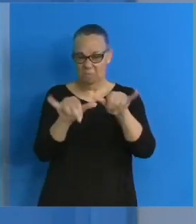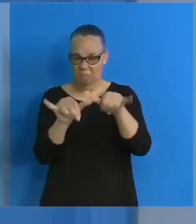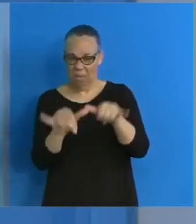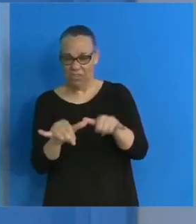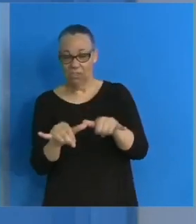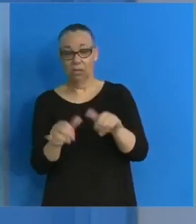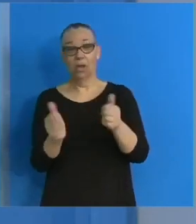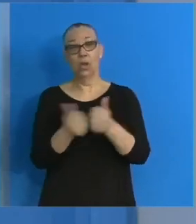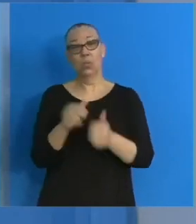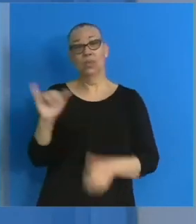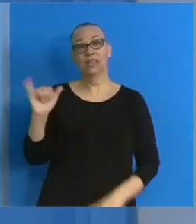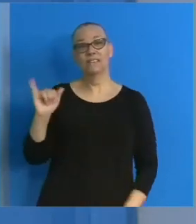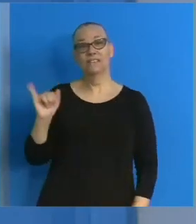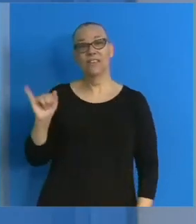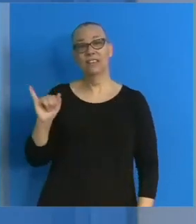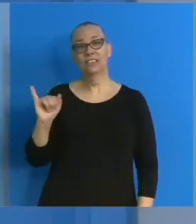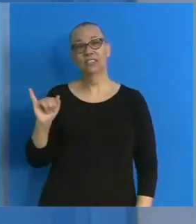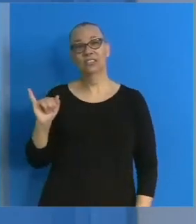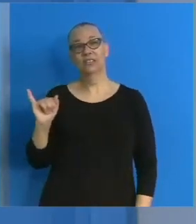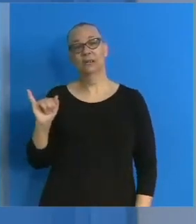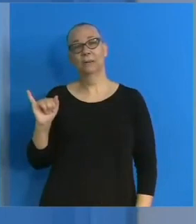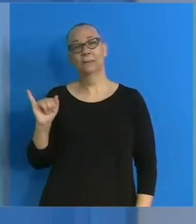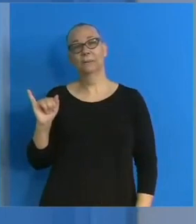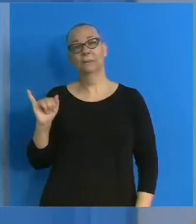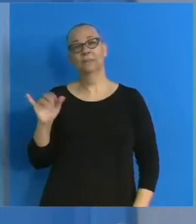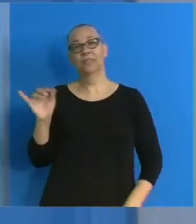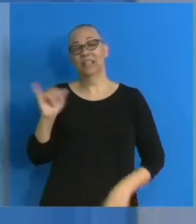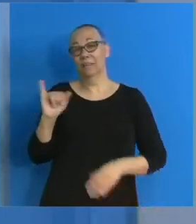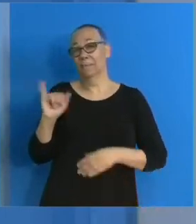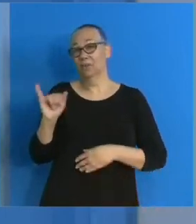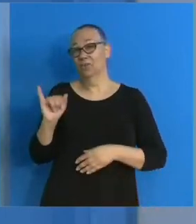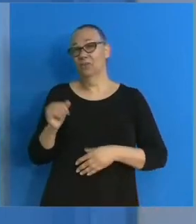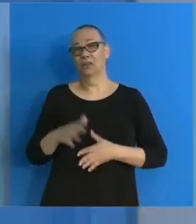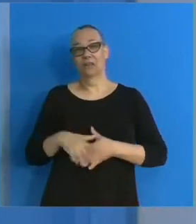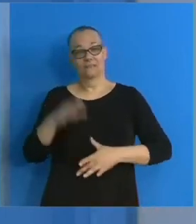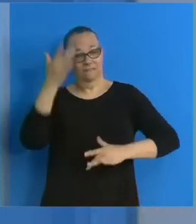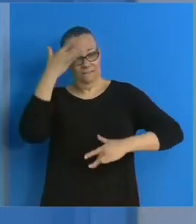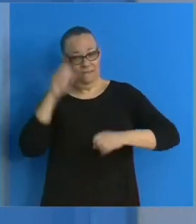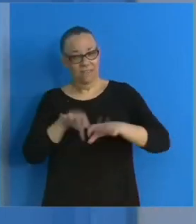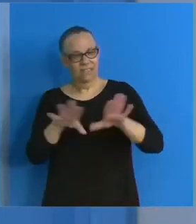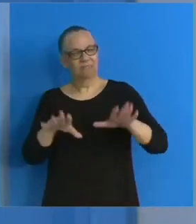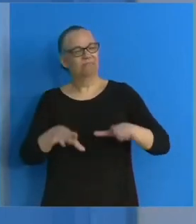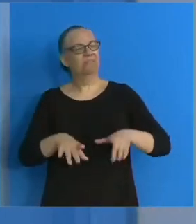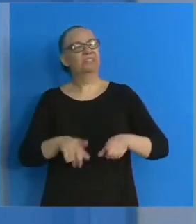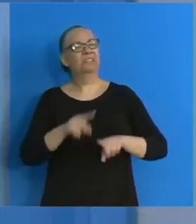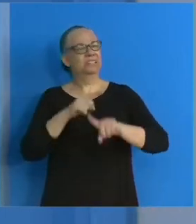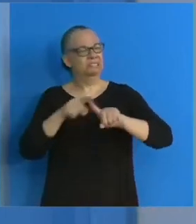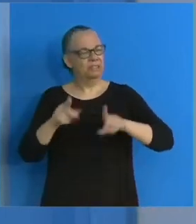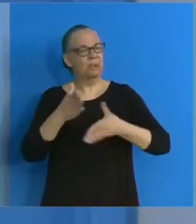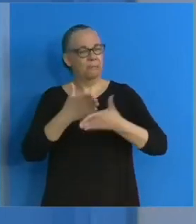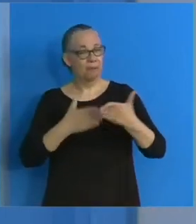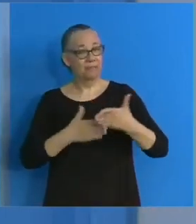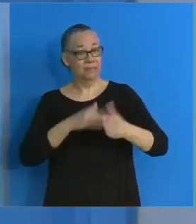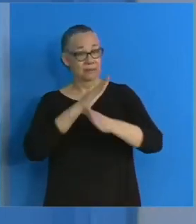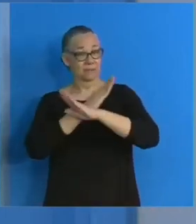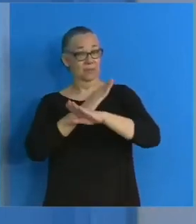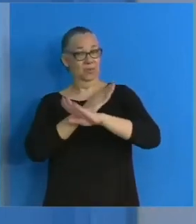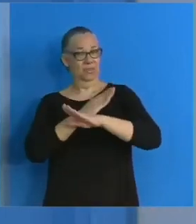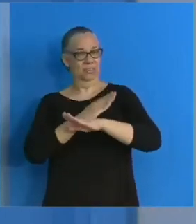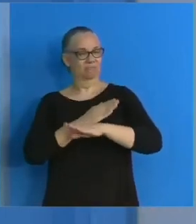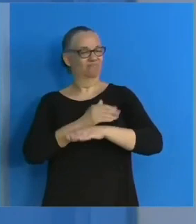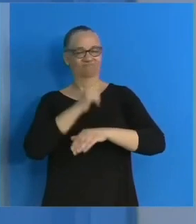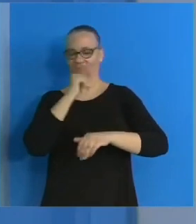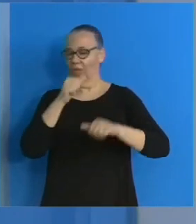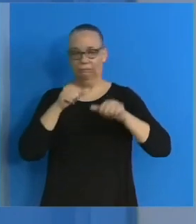the immunity to the virus can be to different parts of that virus, and the protection offered isn't